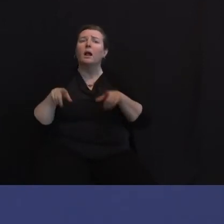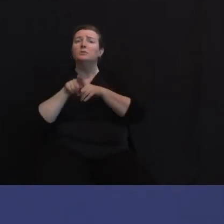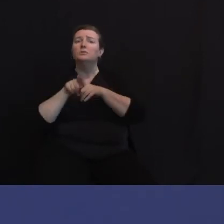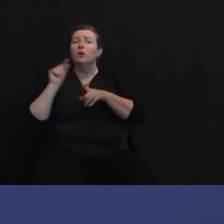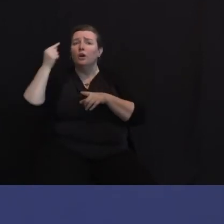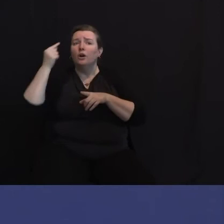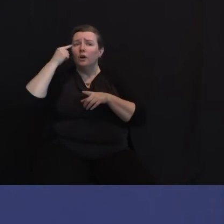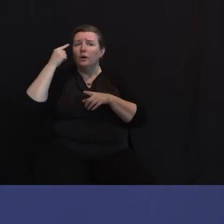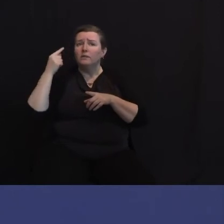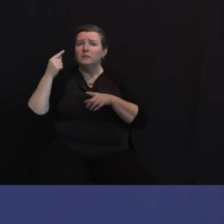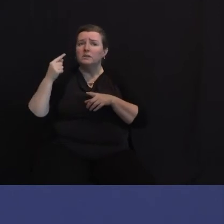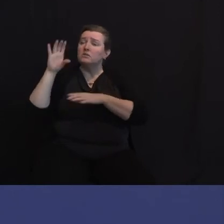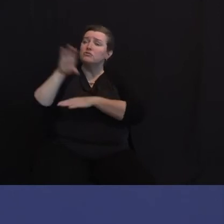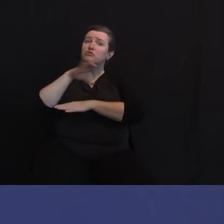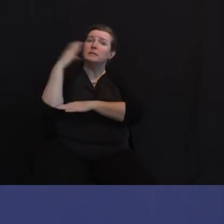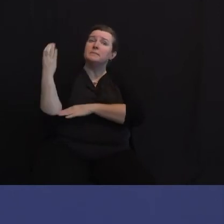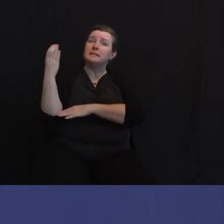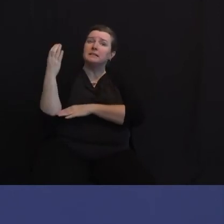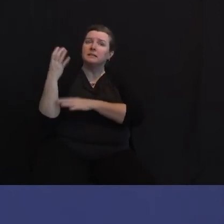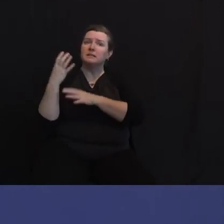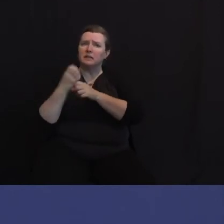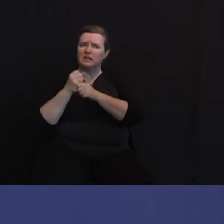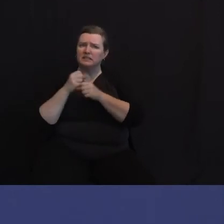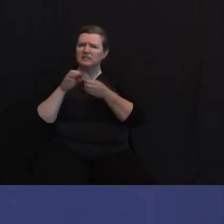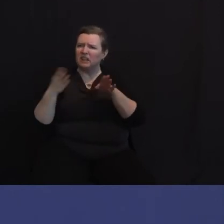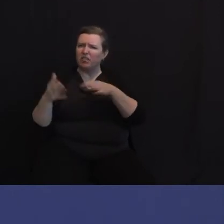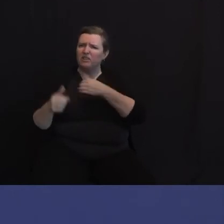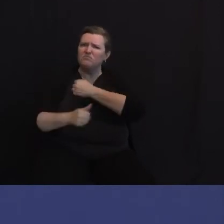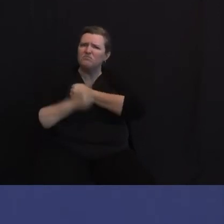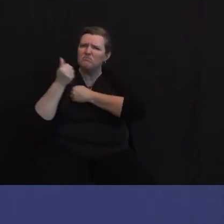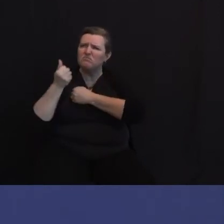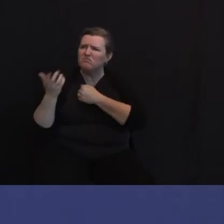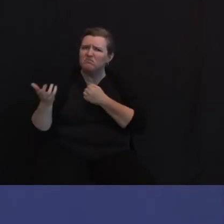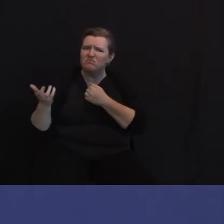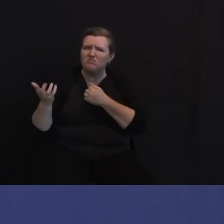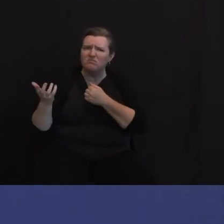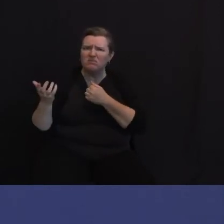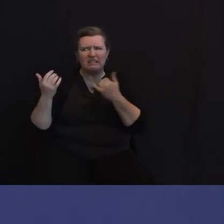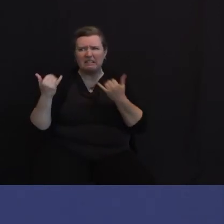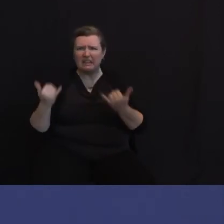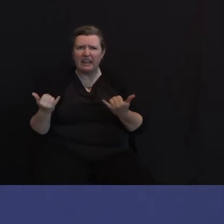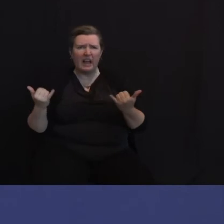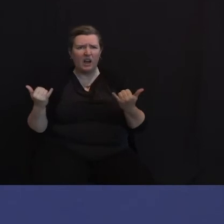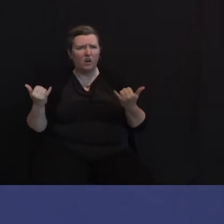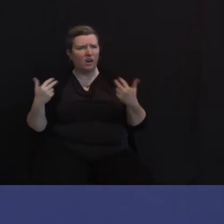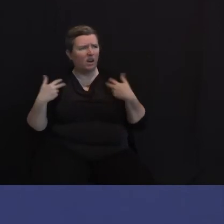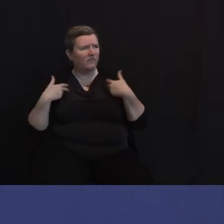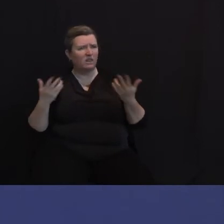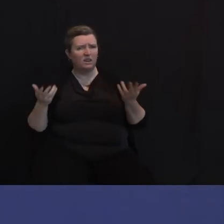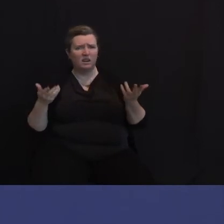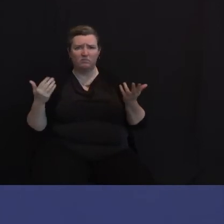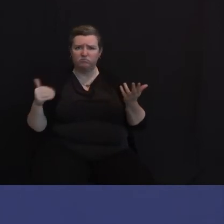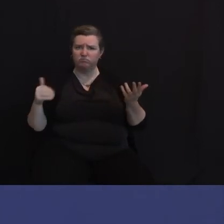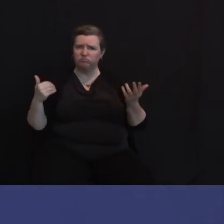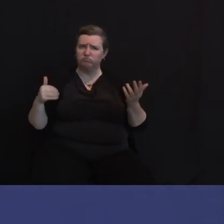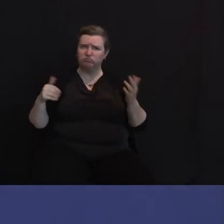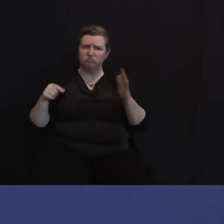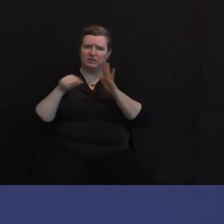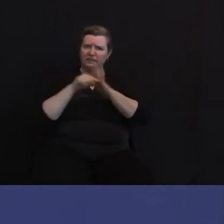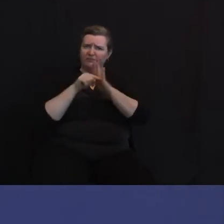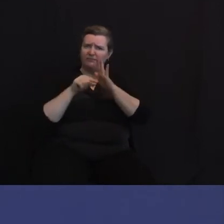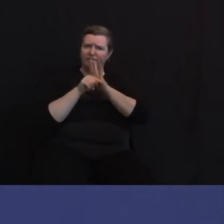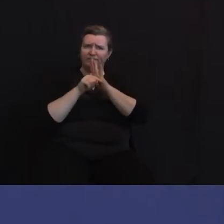be any consideration going forward, given that threat and the hostile climate that we're in right now, to giving state police protection to former